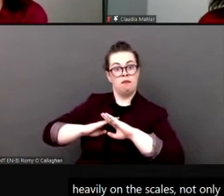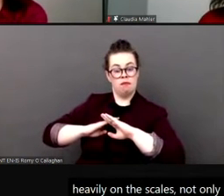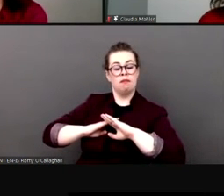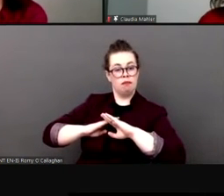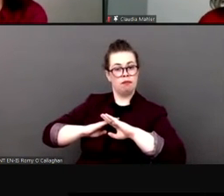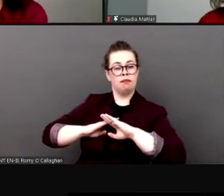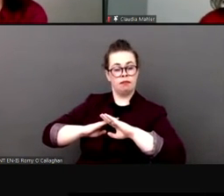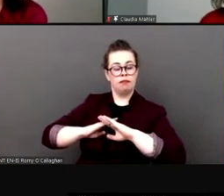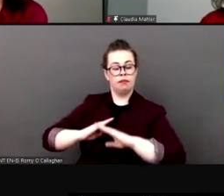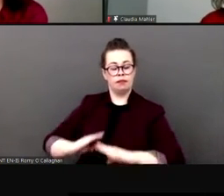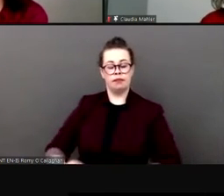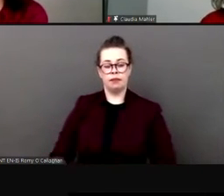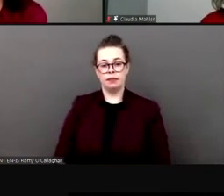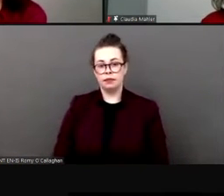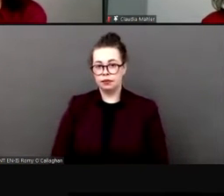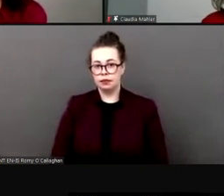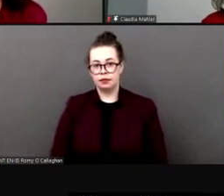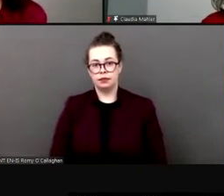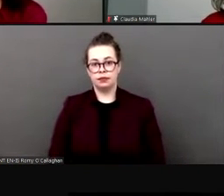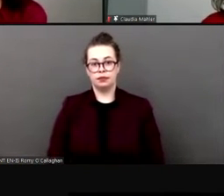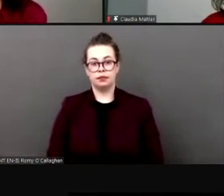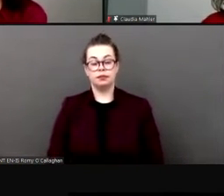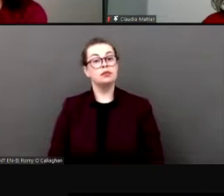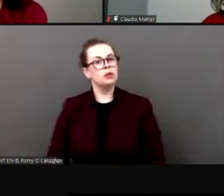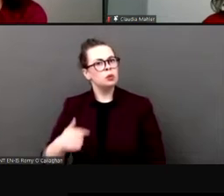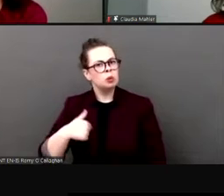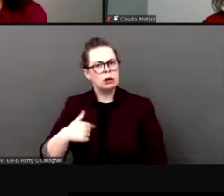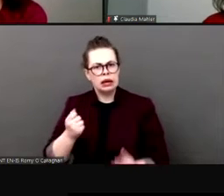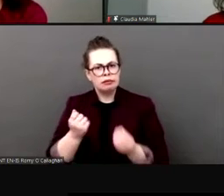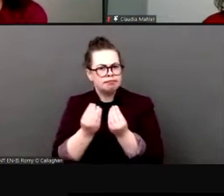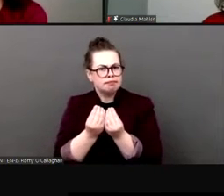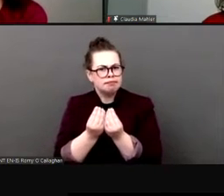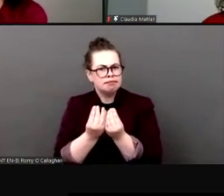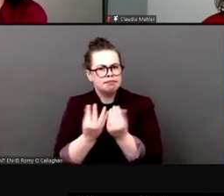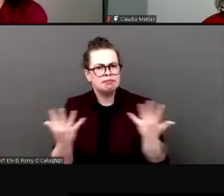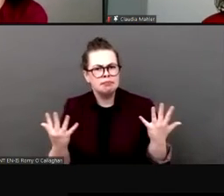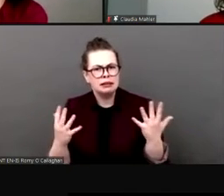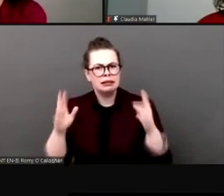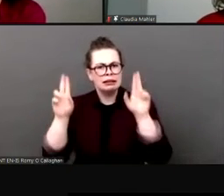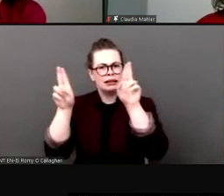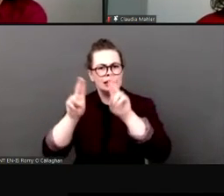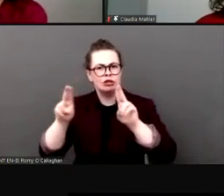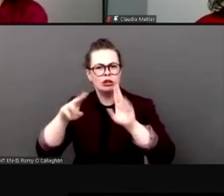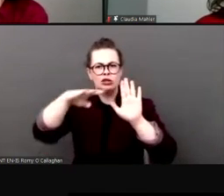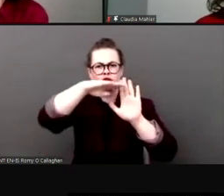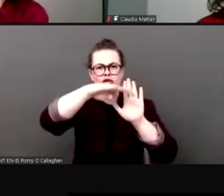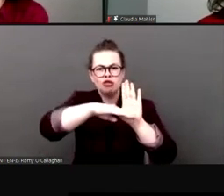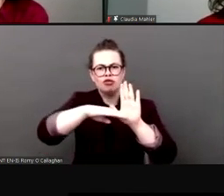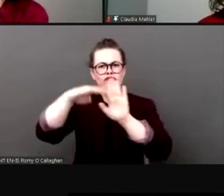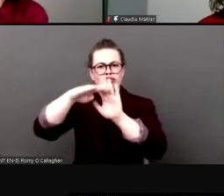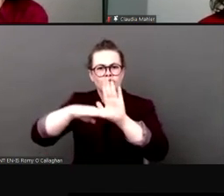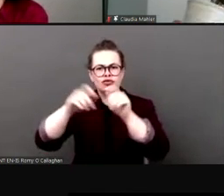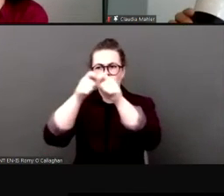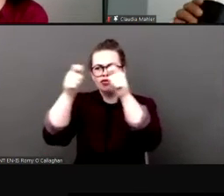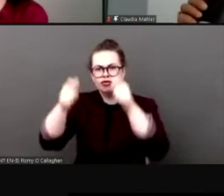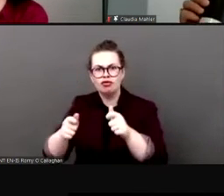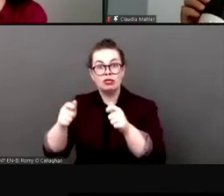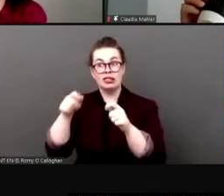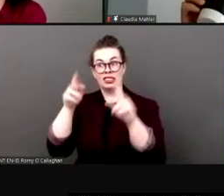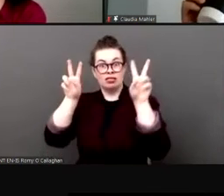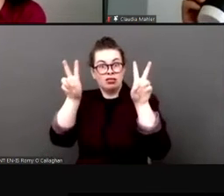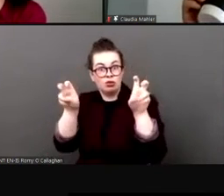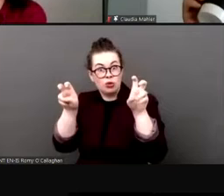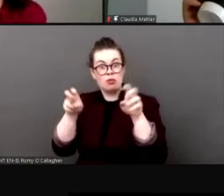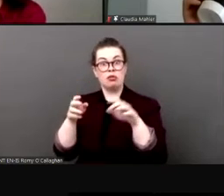of international principles and guidelines on access to justice for people with disabilities, issued